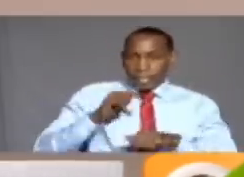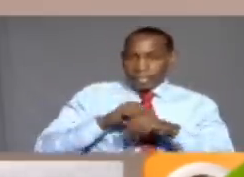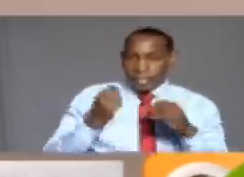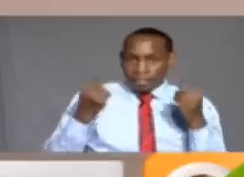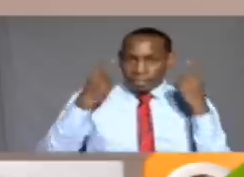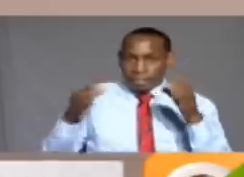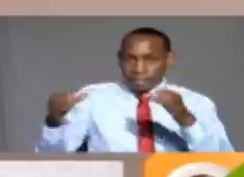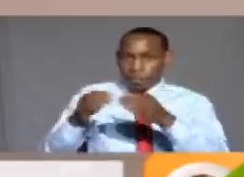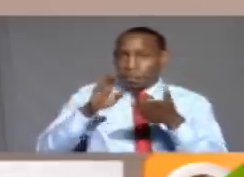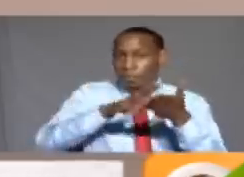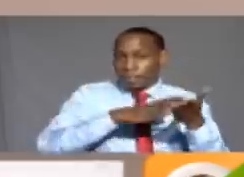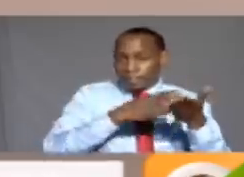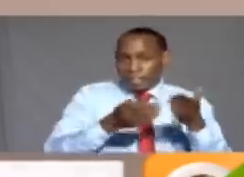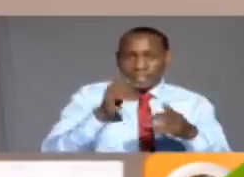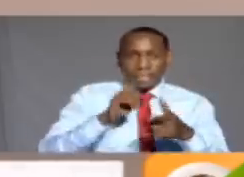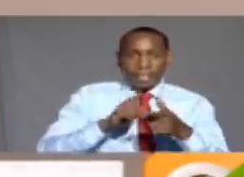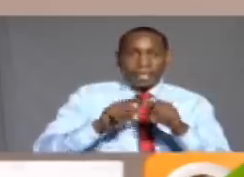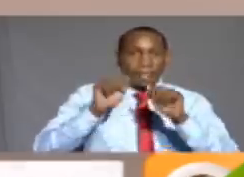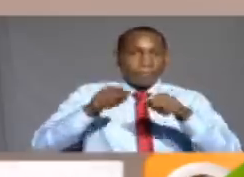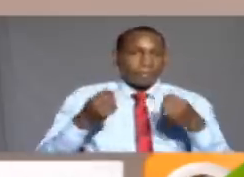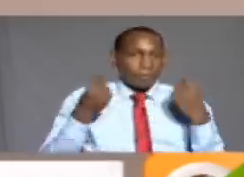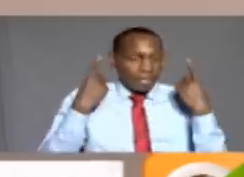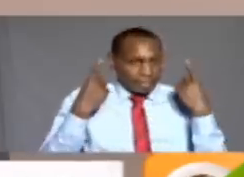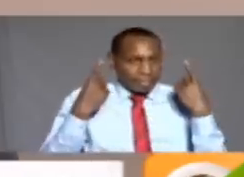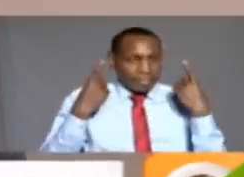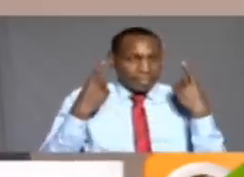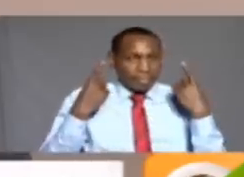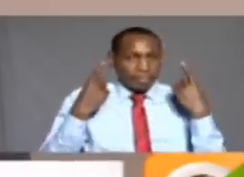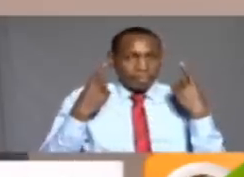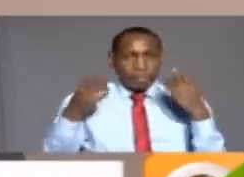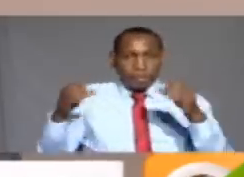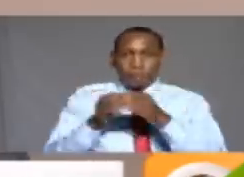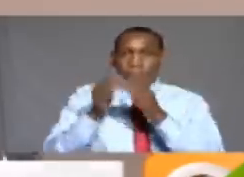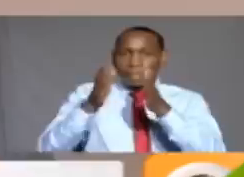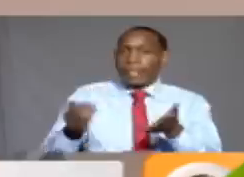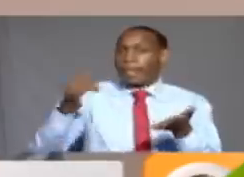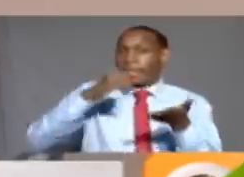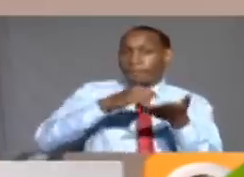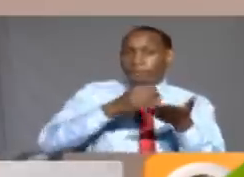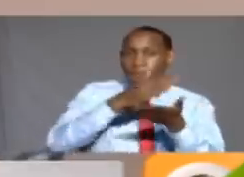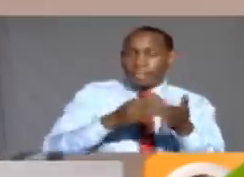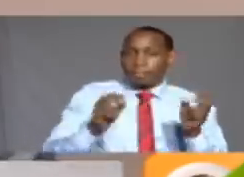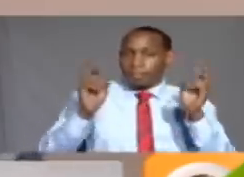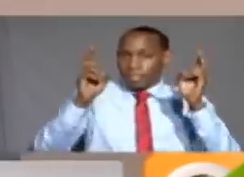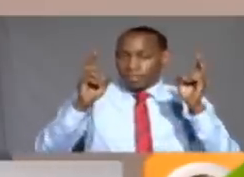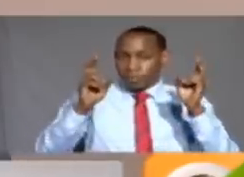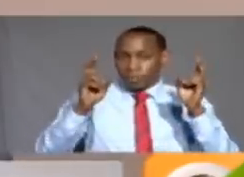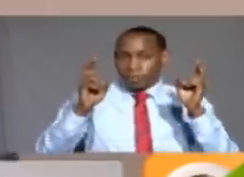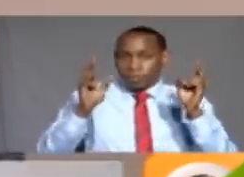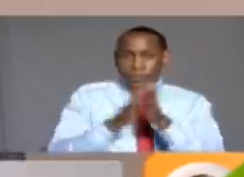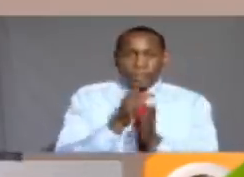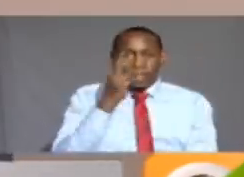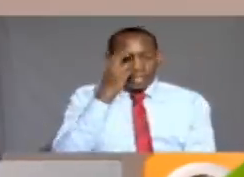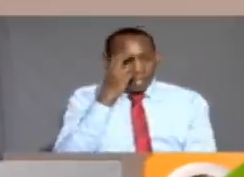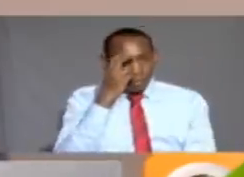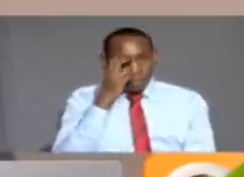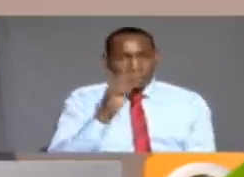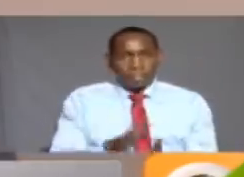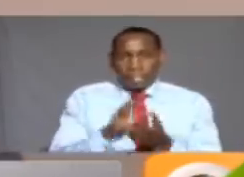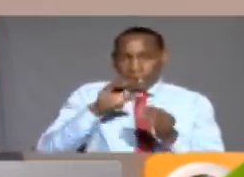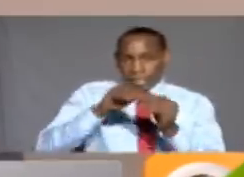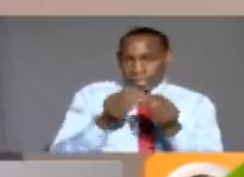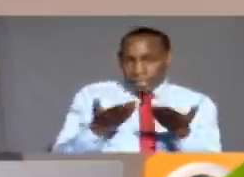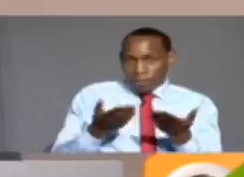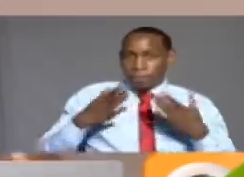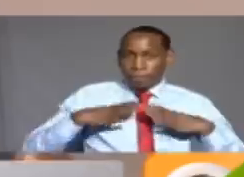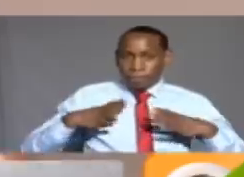understand the party mechanisms, then you will understand the need for the party leader to be there. Because some of these issues and suspicions actually are created by